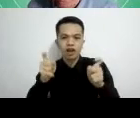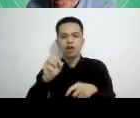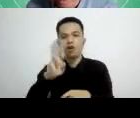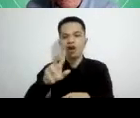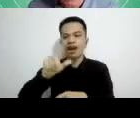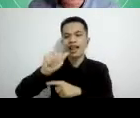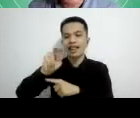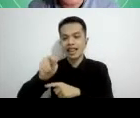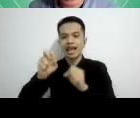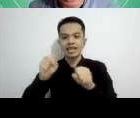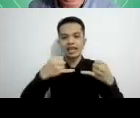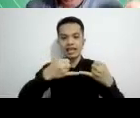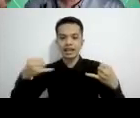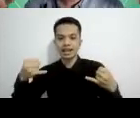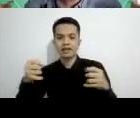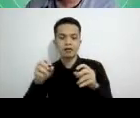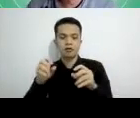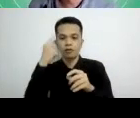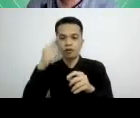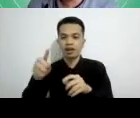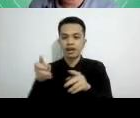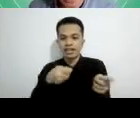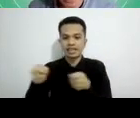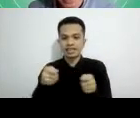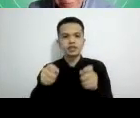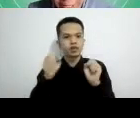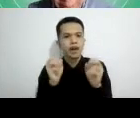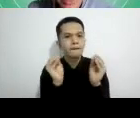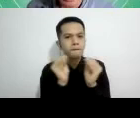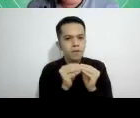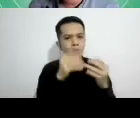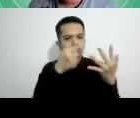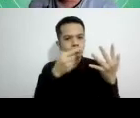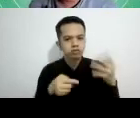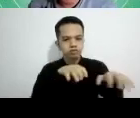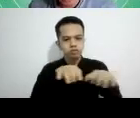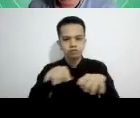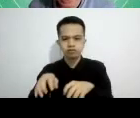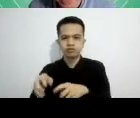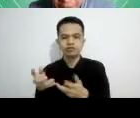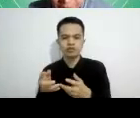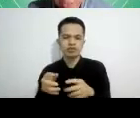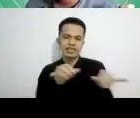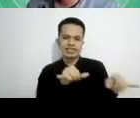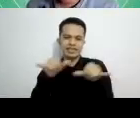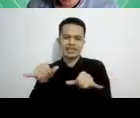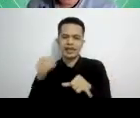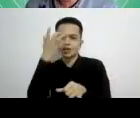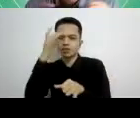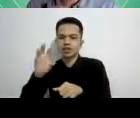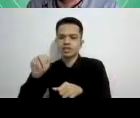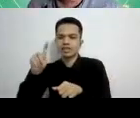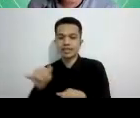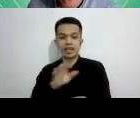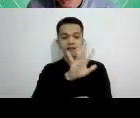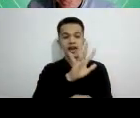to allow better data transmission, you can do more things at the same time. And the same concept applies to smart cities. 5G, which